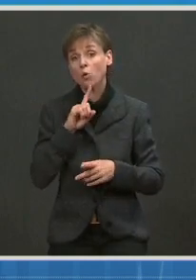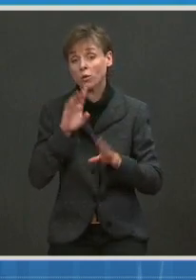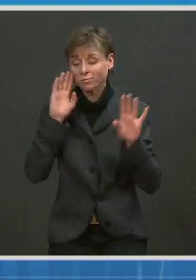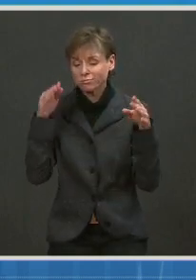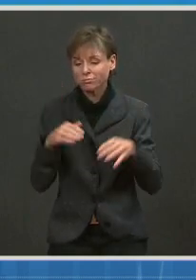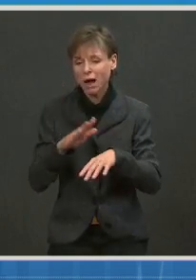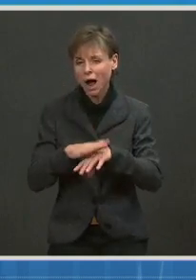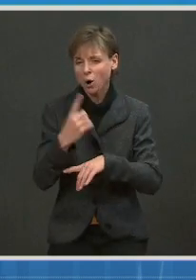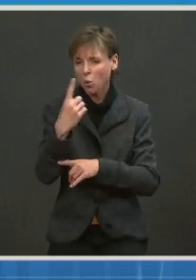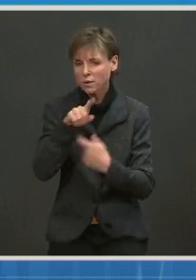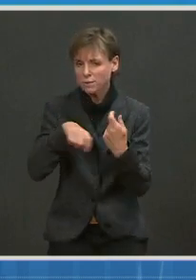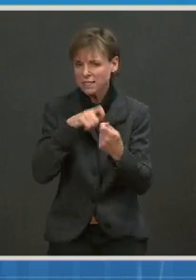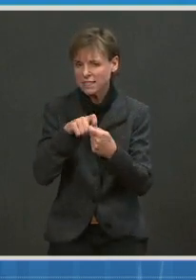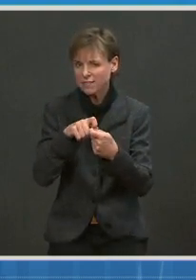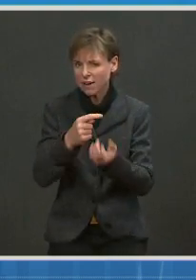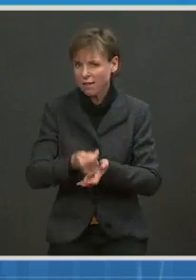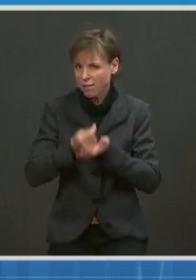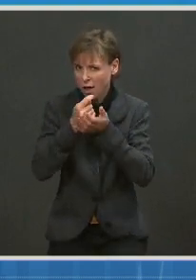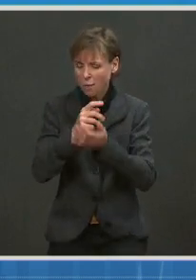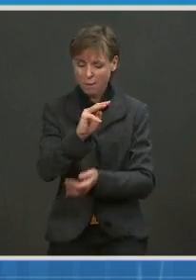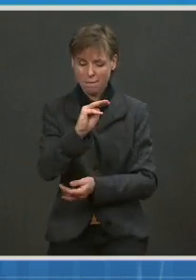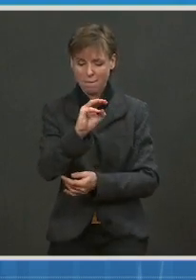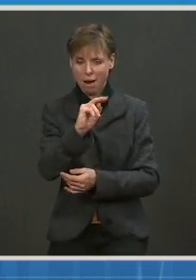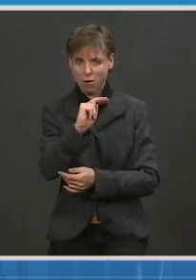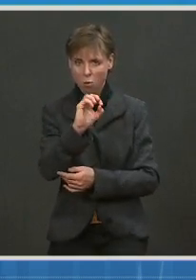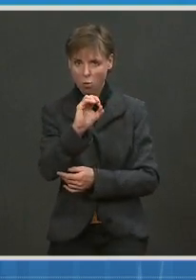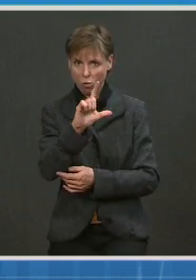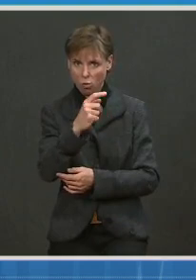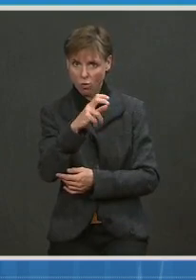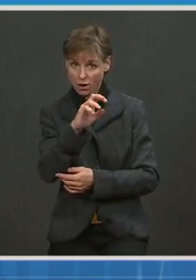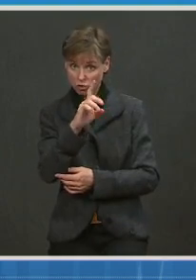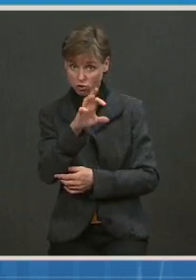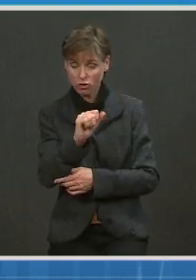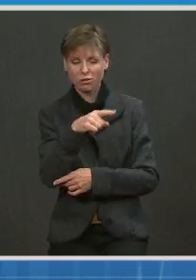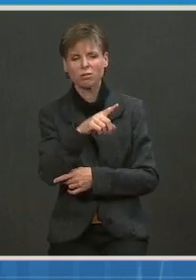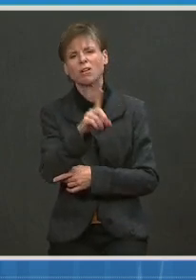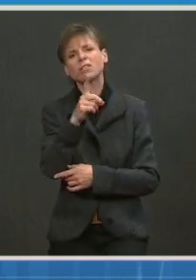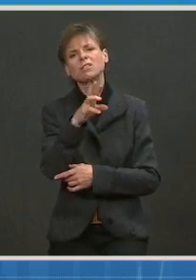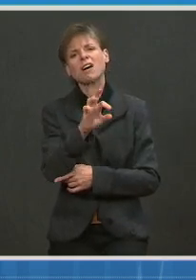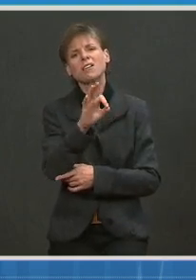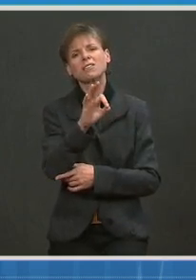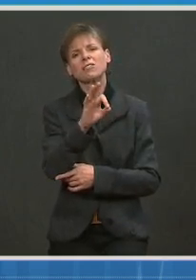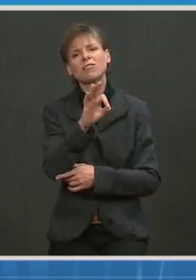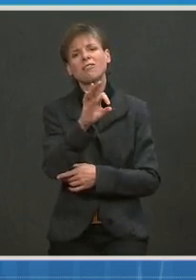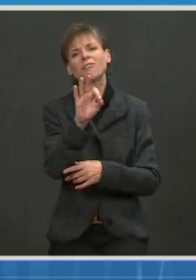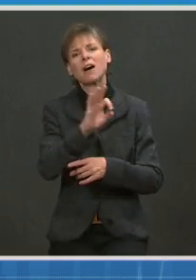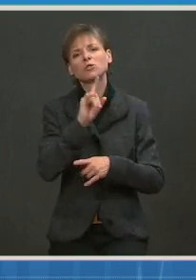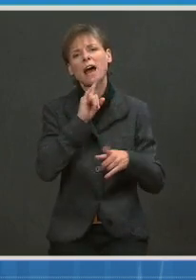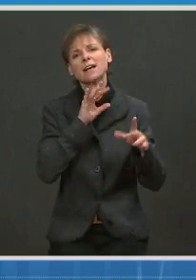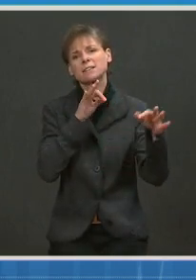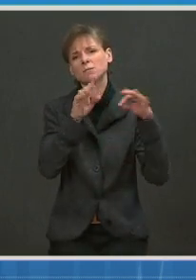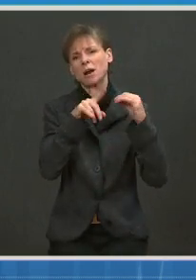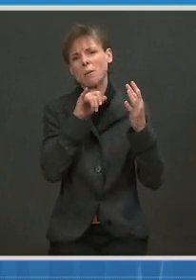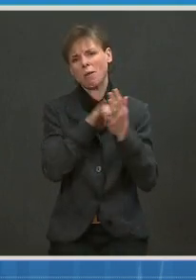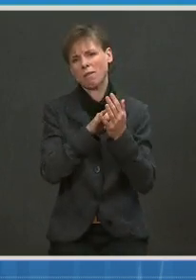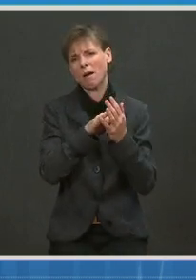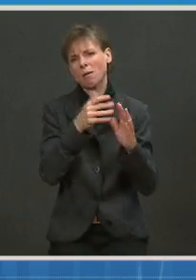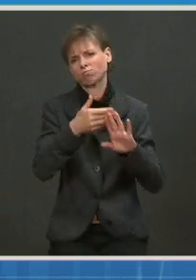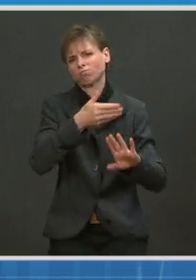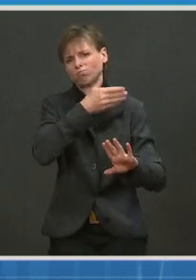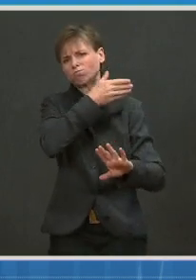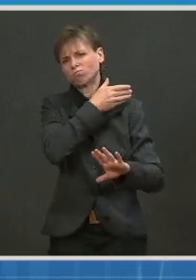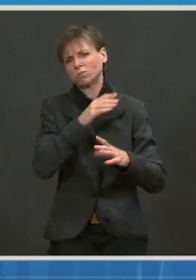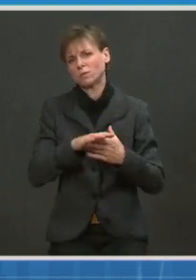monoclonal antibodies. And you've heard Dr. Fauci discuss the benefits of these therapies previously. There are currently 3